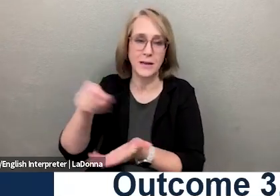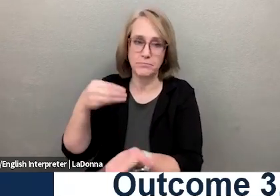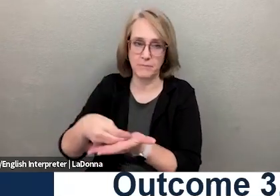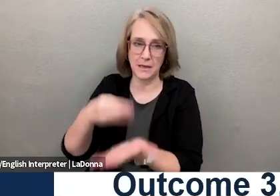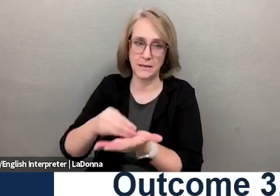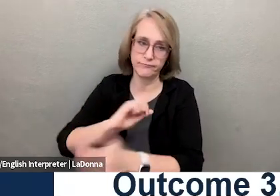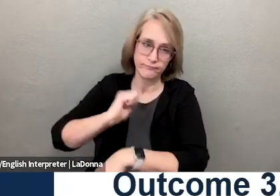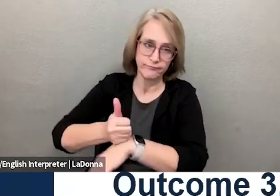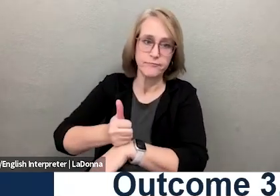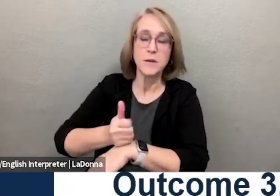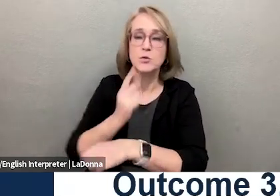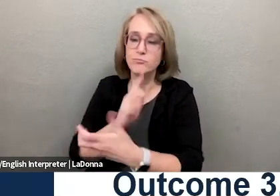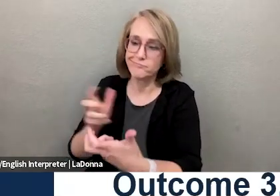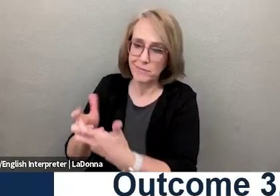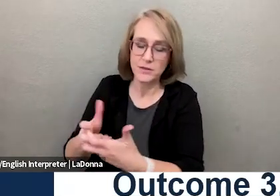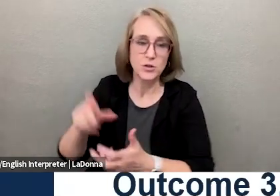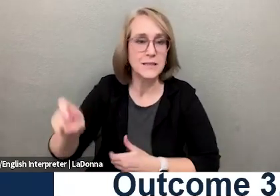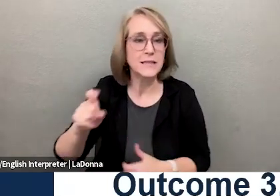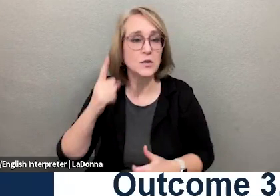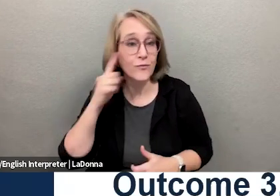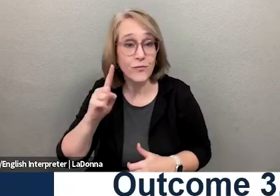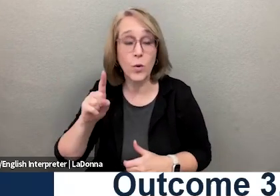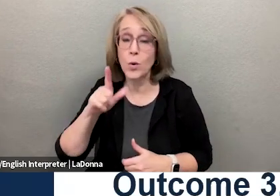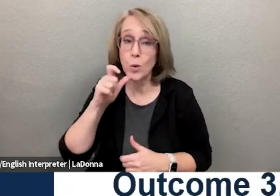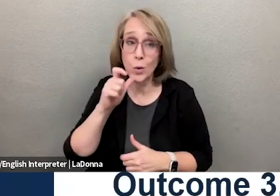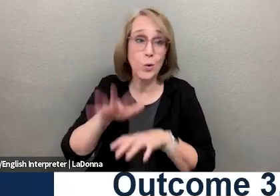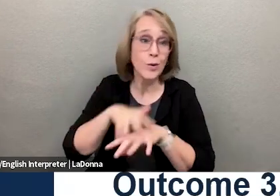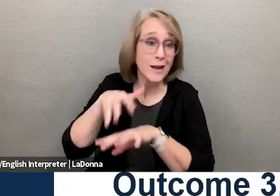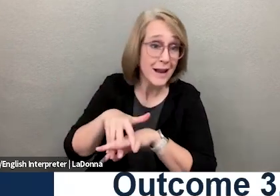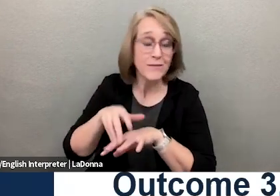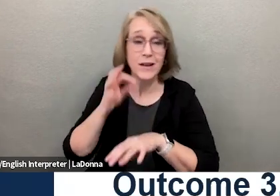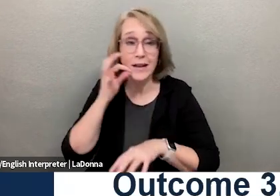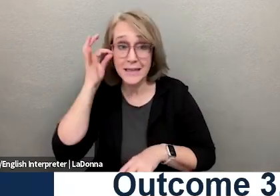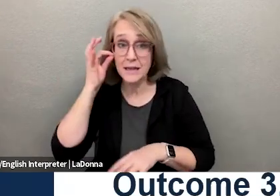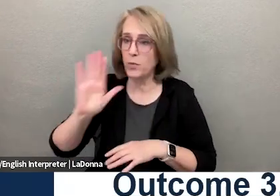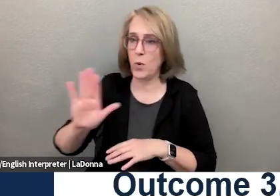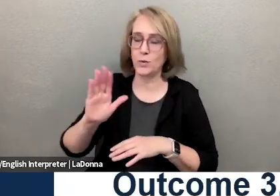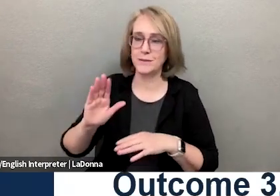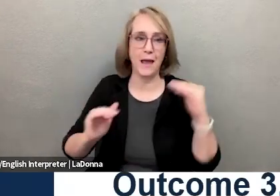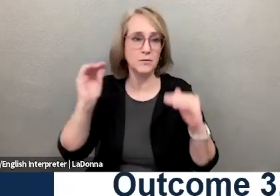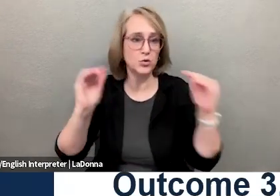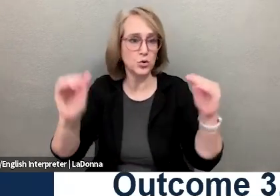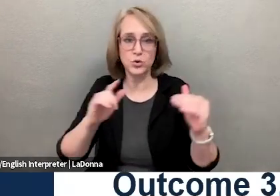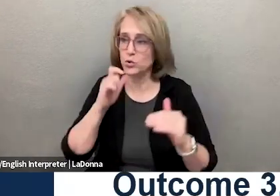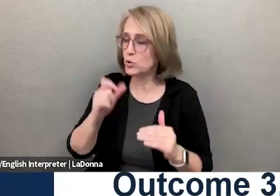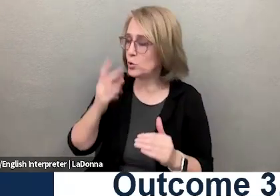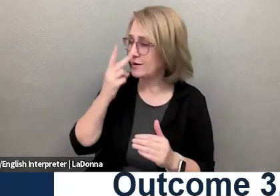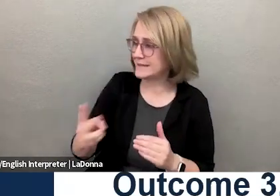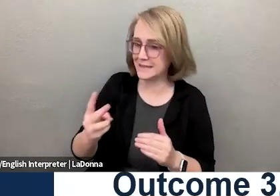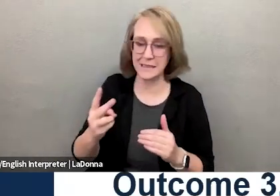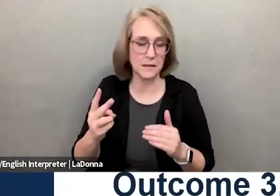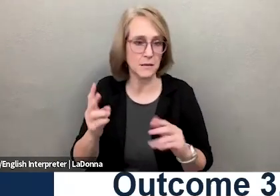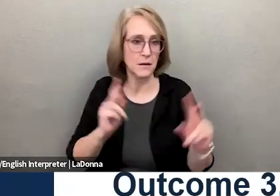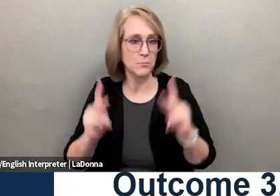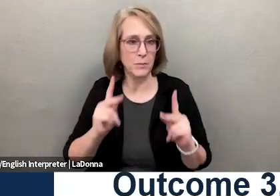specific needs of caregivers of Indian elders who also face some additional obstacles just in the fact